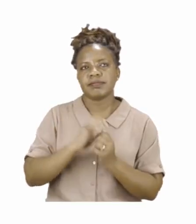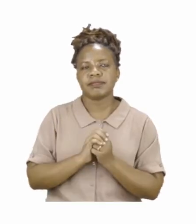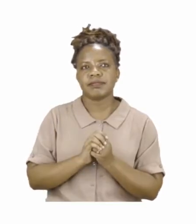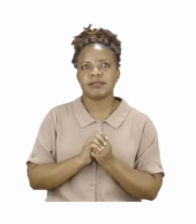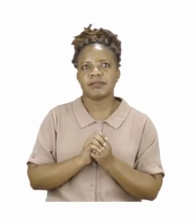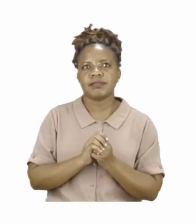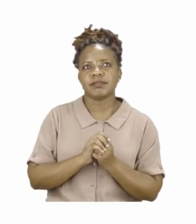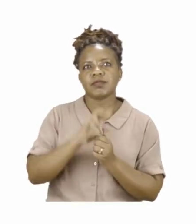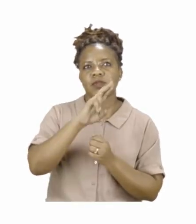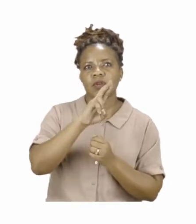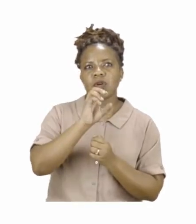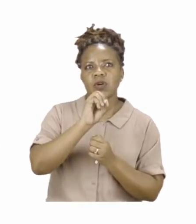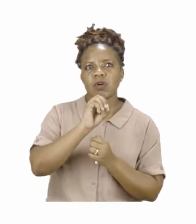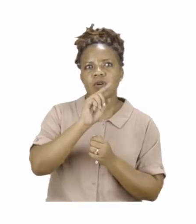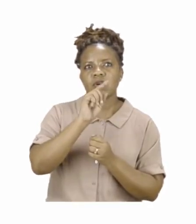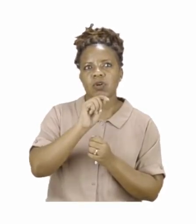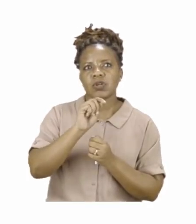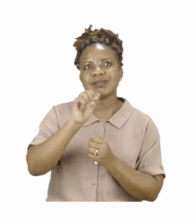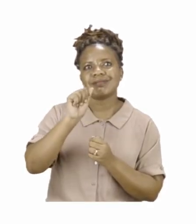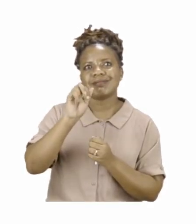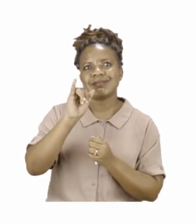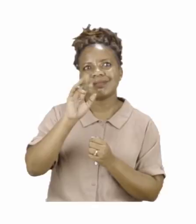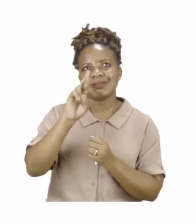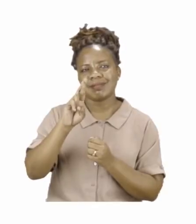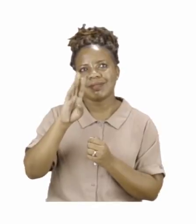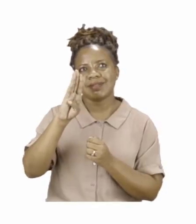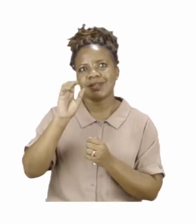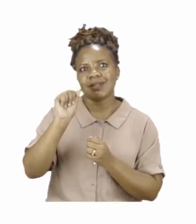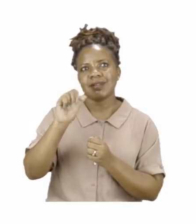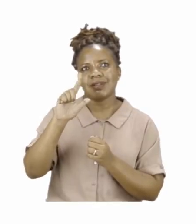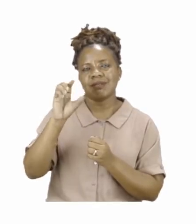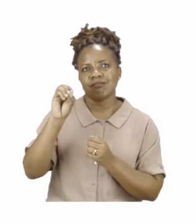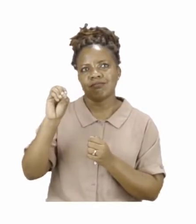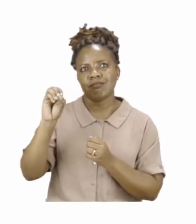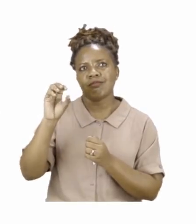hot air balloon, hot air balloon,